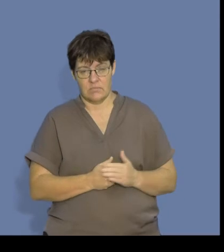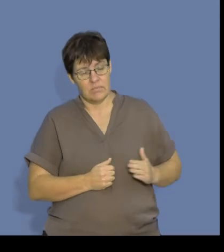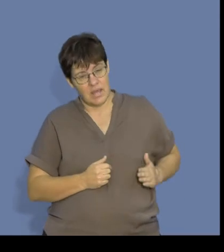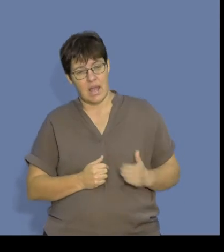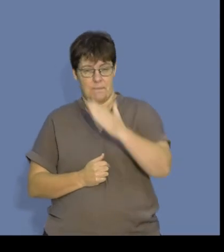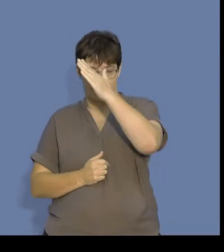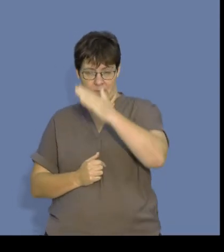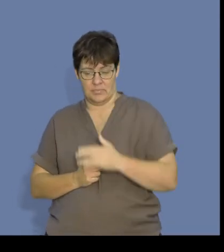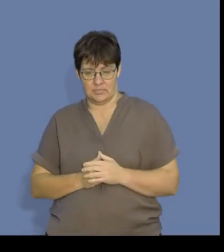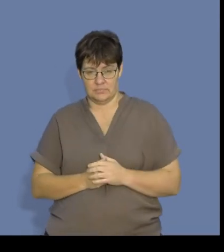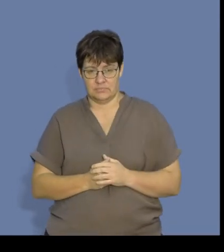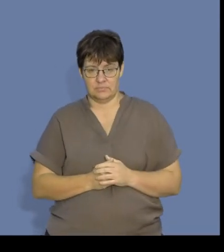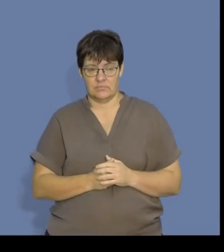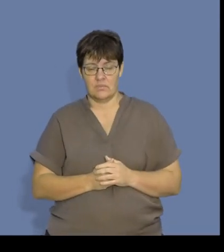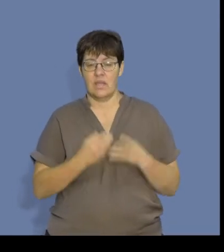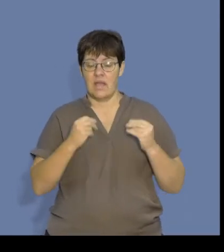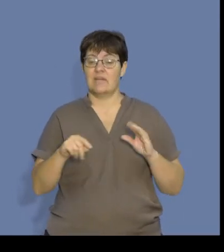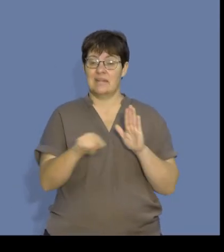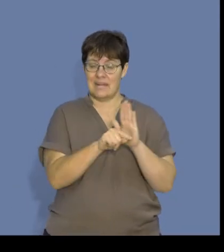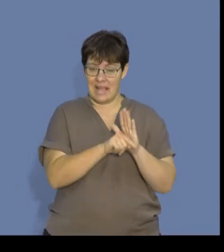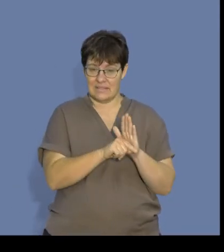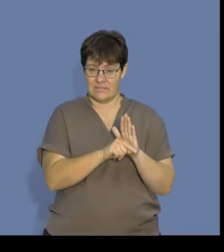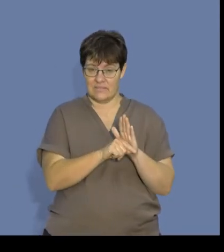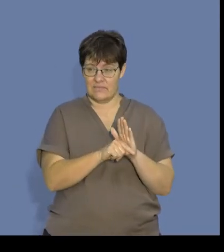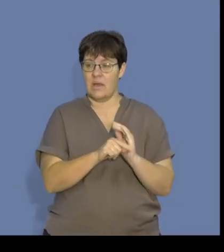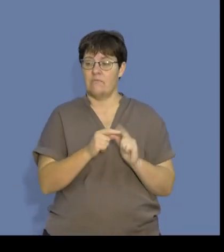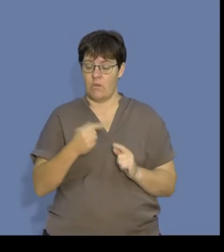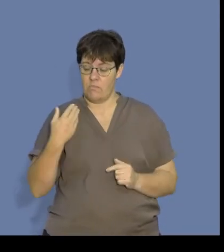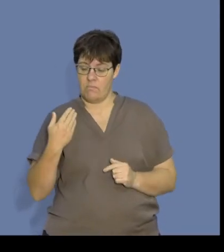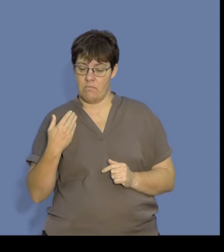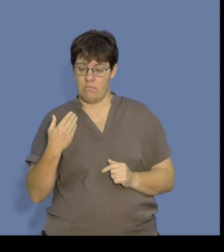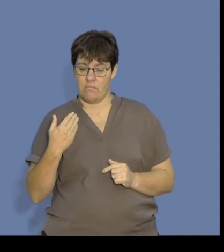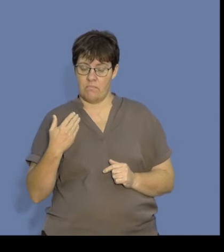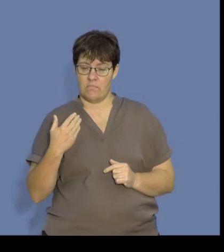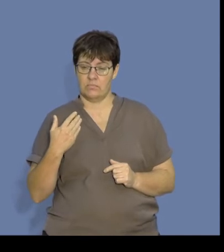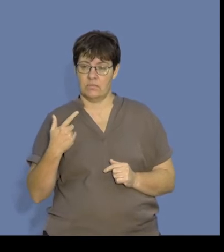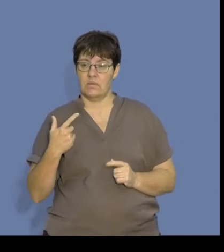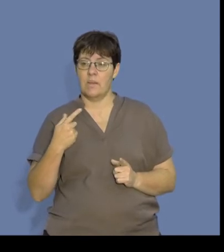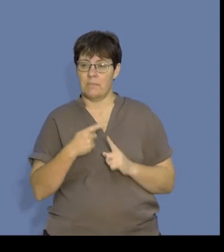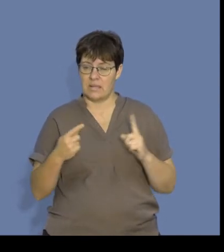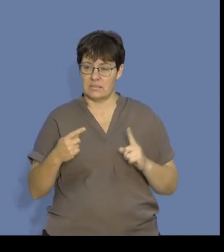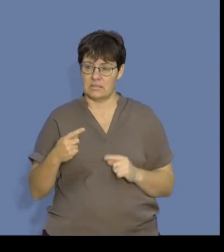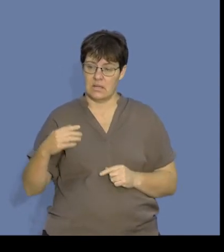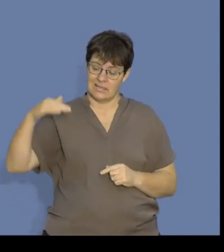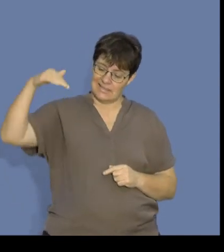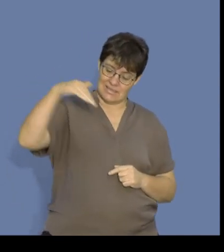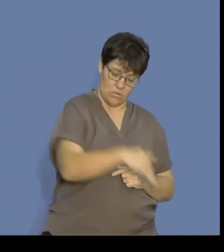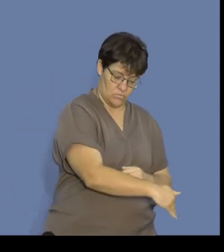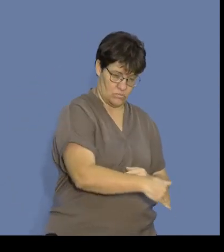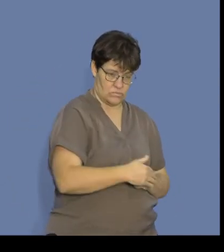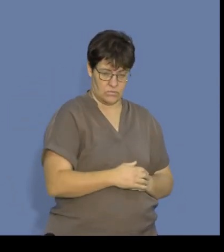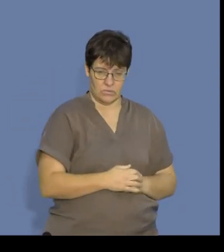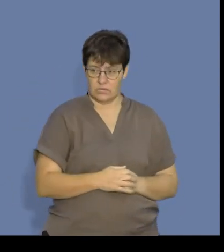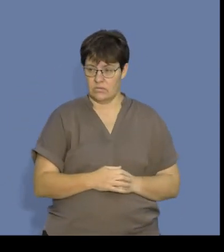goes upwards. And then if it has a negative gradient, it will be from left to right again, but downwards